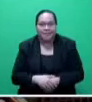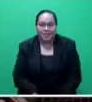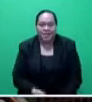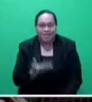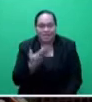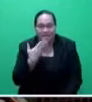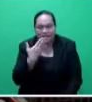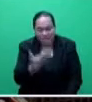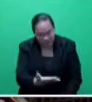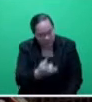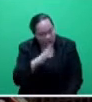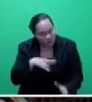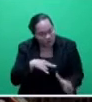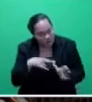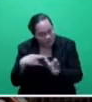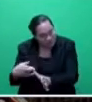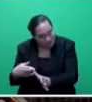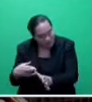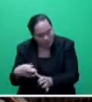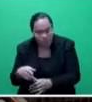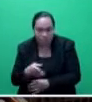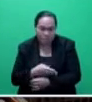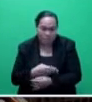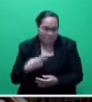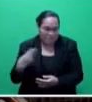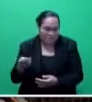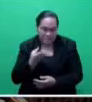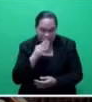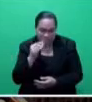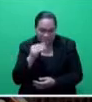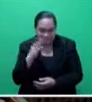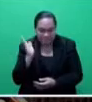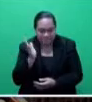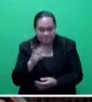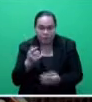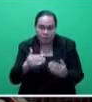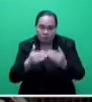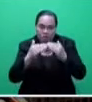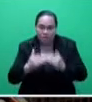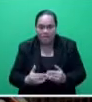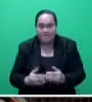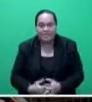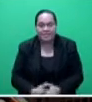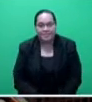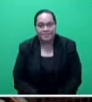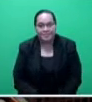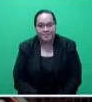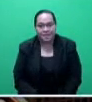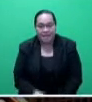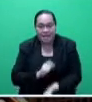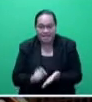Honorable Biman Prasad for his response to the ministerial statement. We move on. Secretary